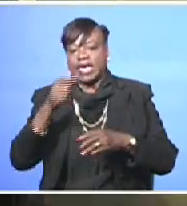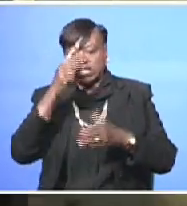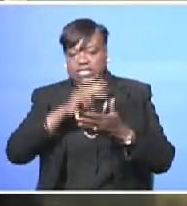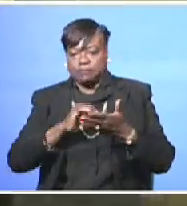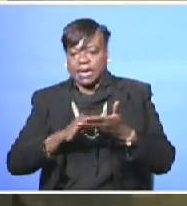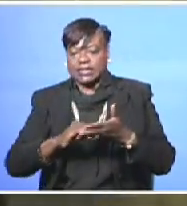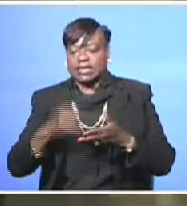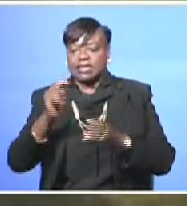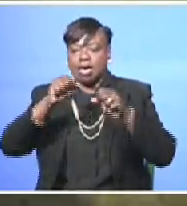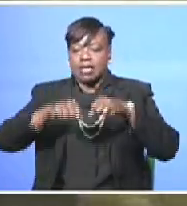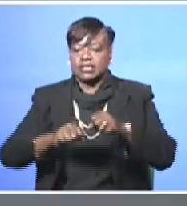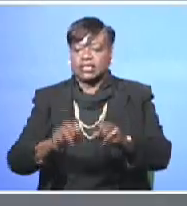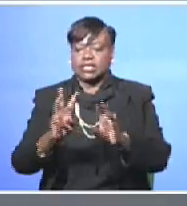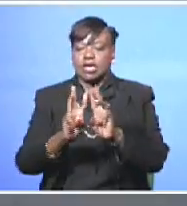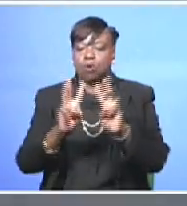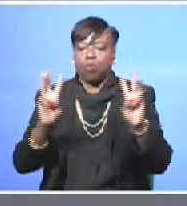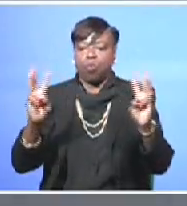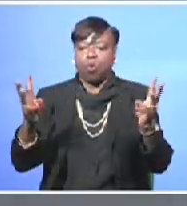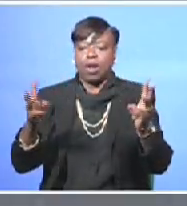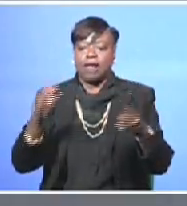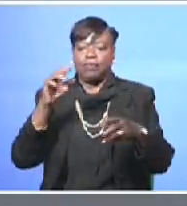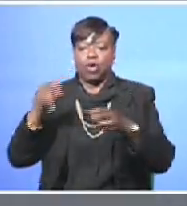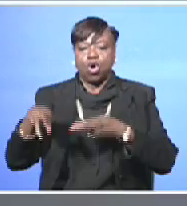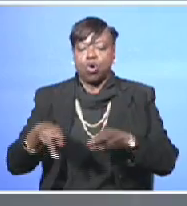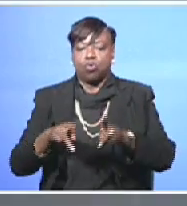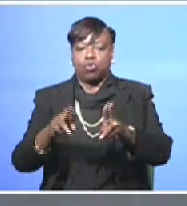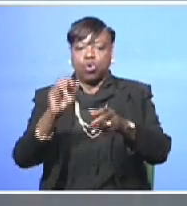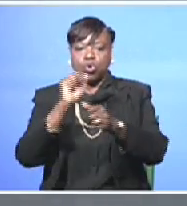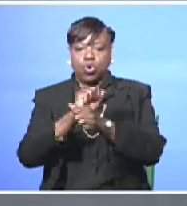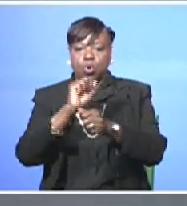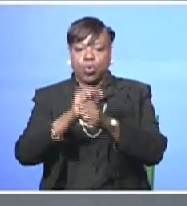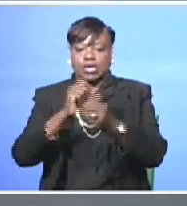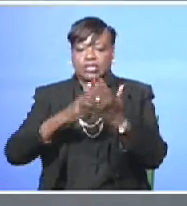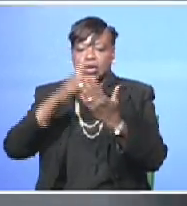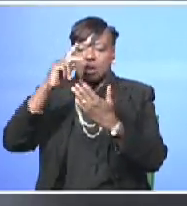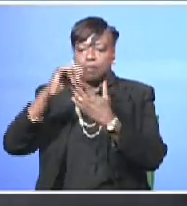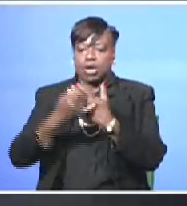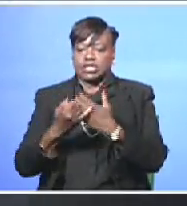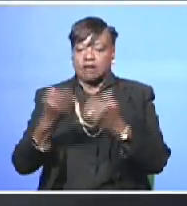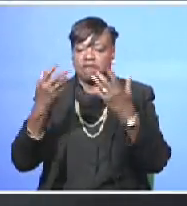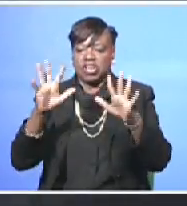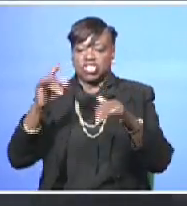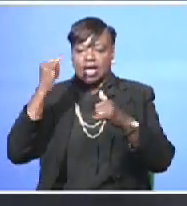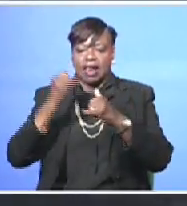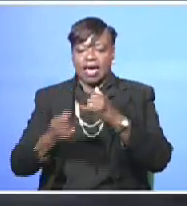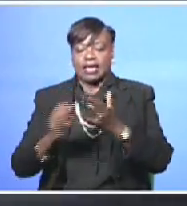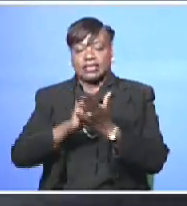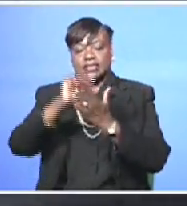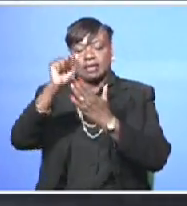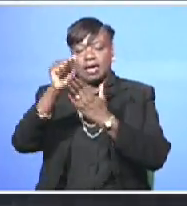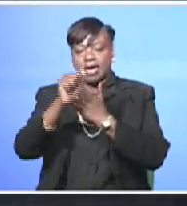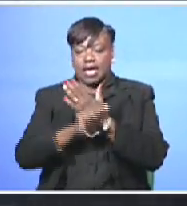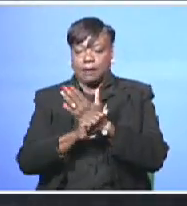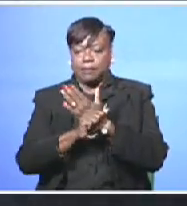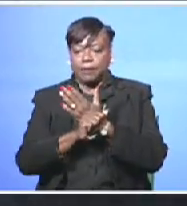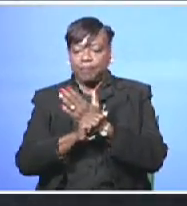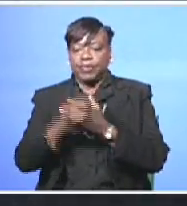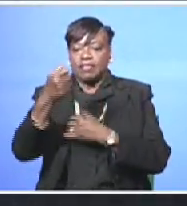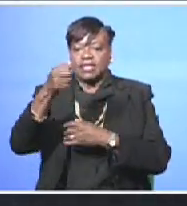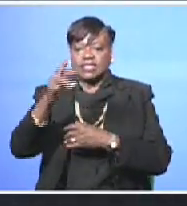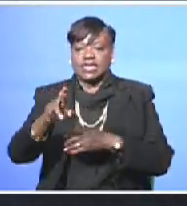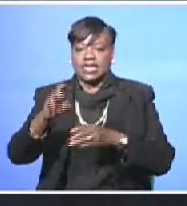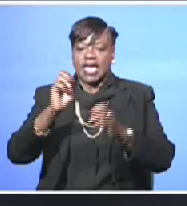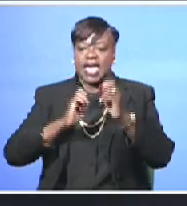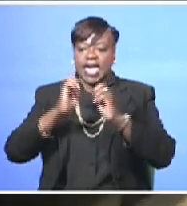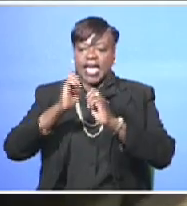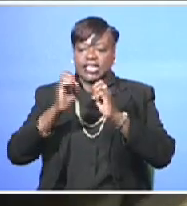$250,000 seawall and roadworks project completed last April. The project included 500 linear feet of seawall, and senior engineer in the Ministry of